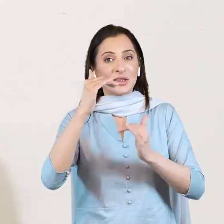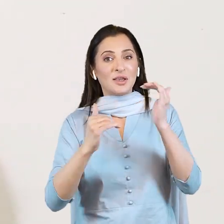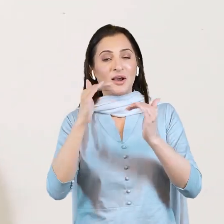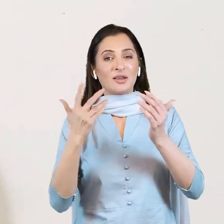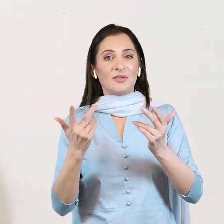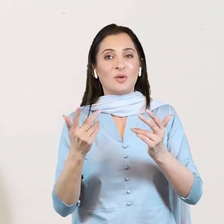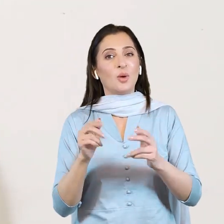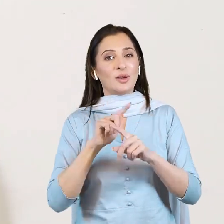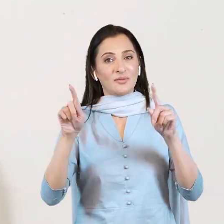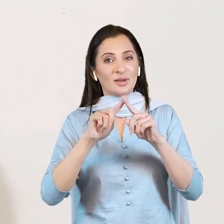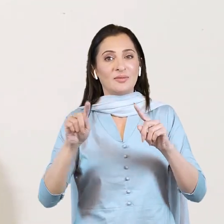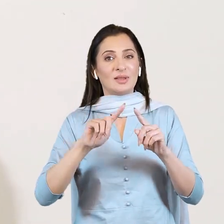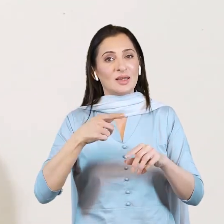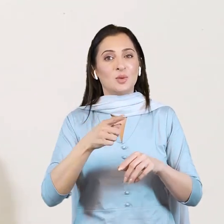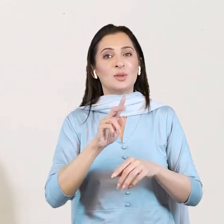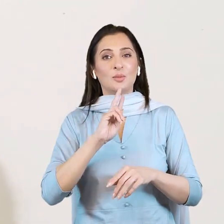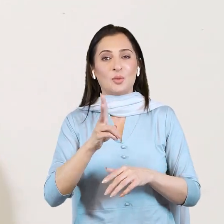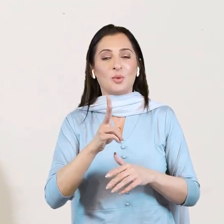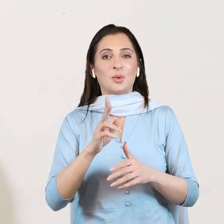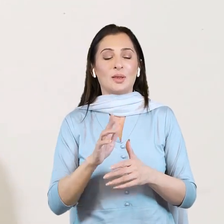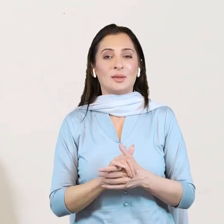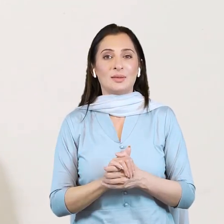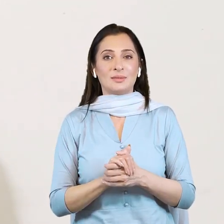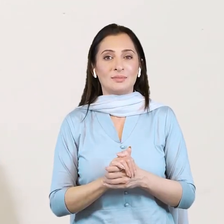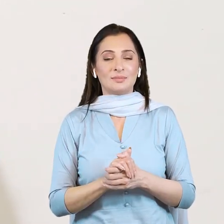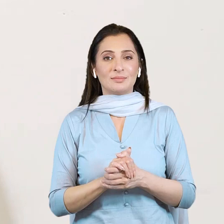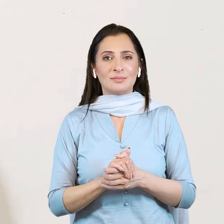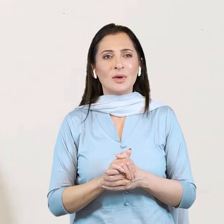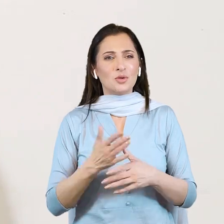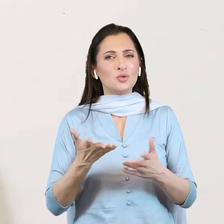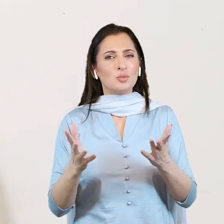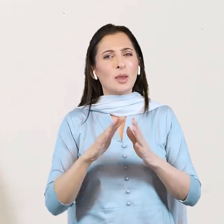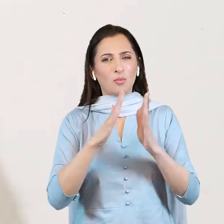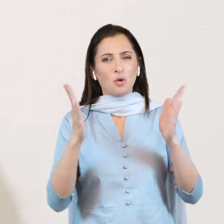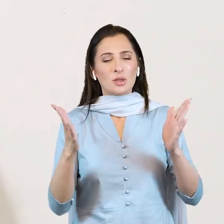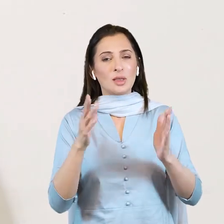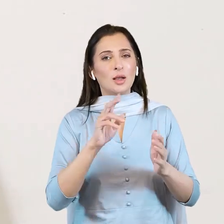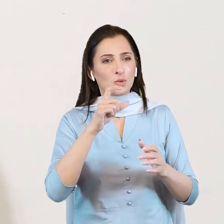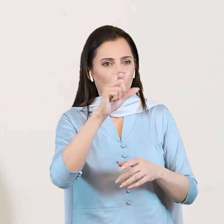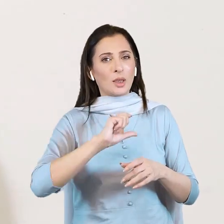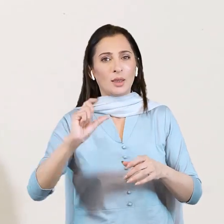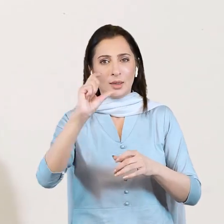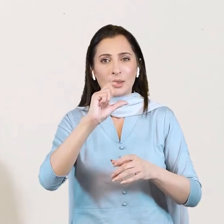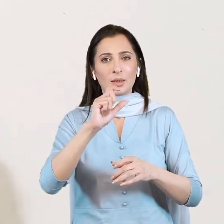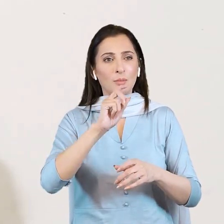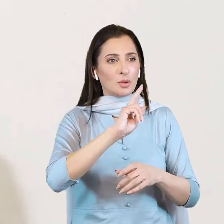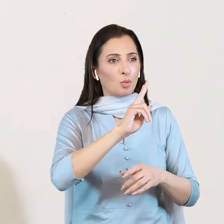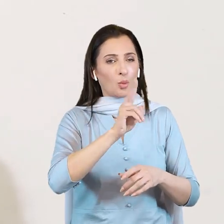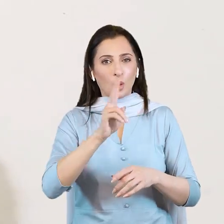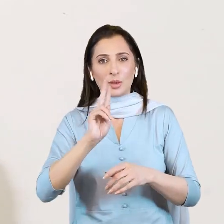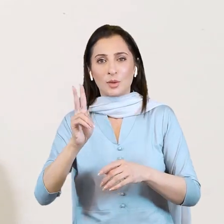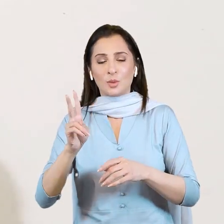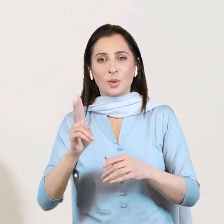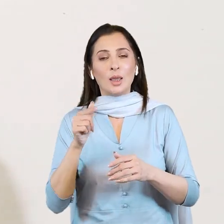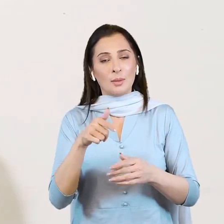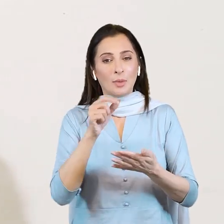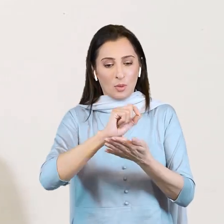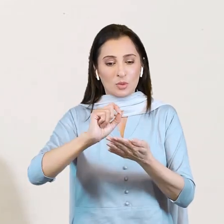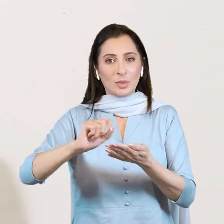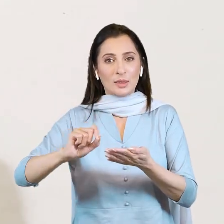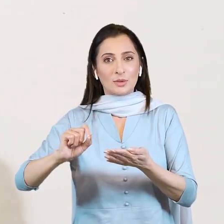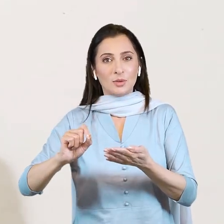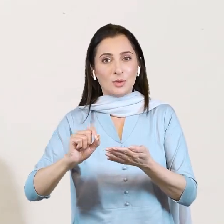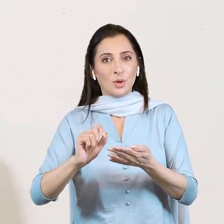of the speeches that I had given in my club were motivational speeches, so I took one of them and I converted it into an article and I emailed it to a